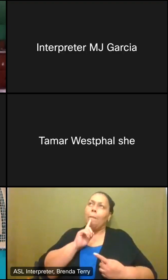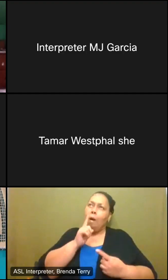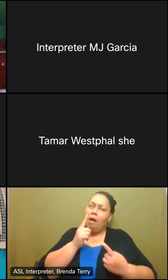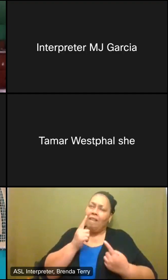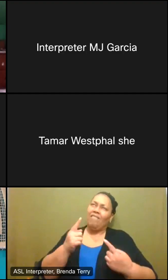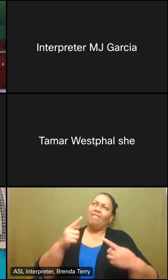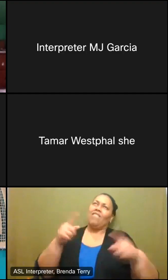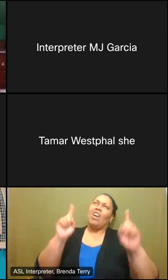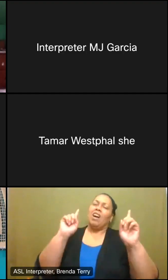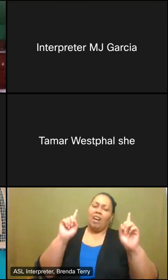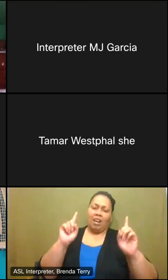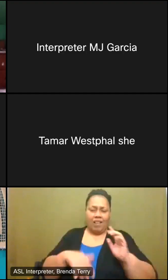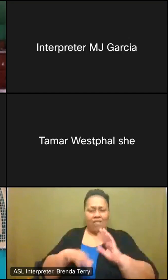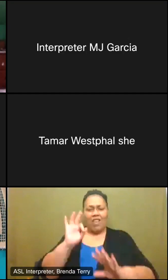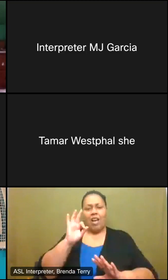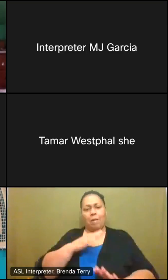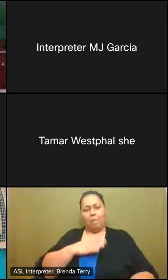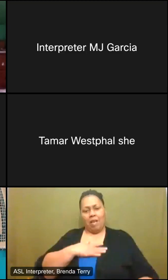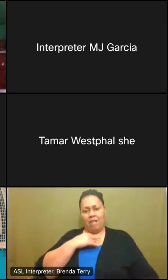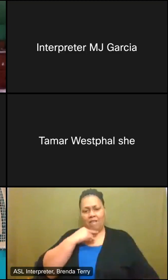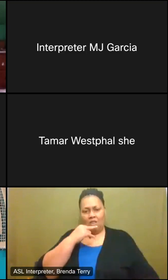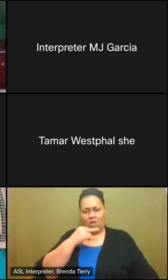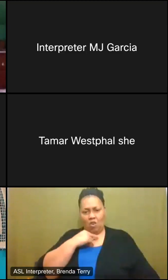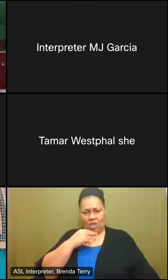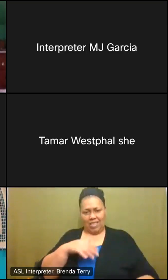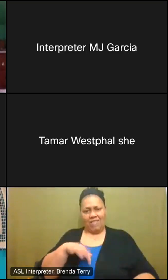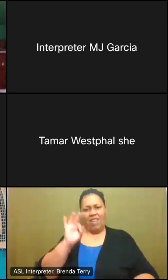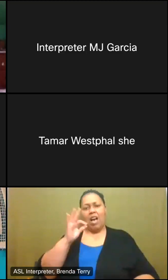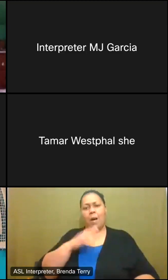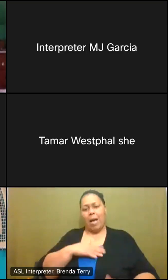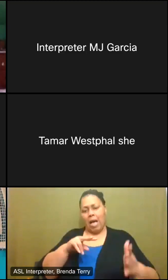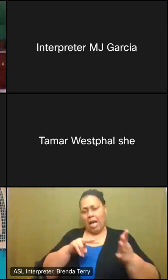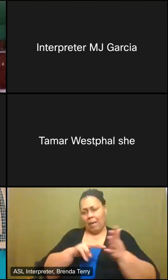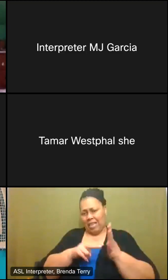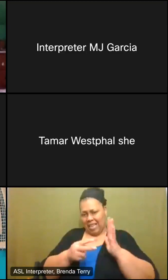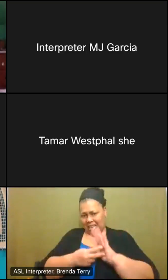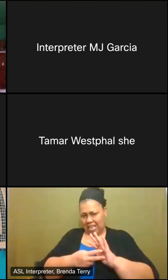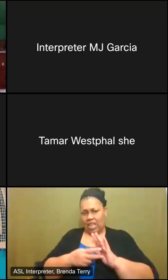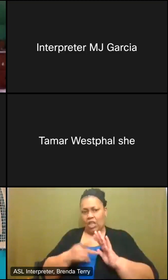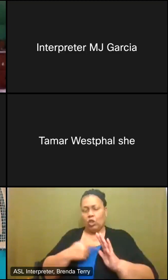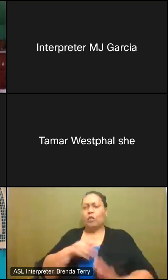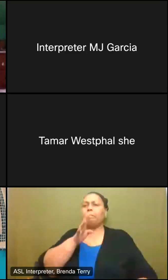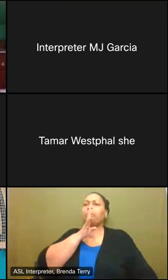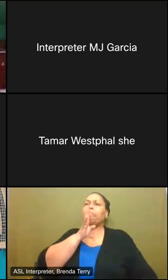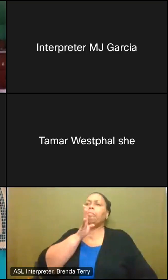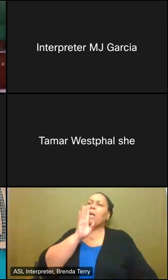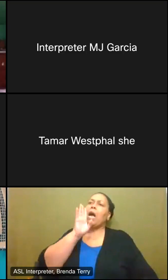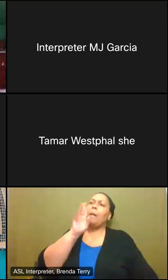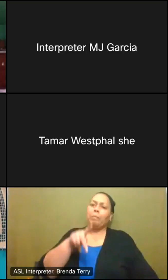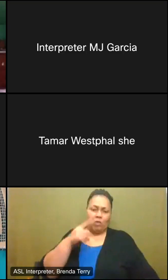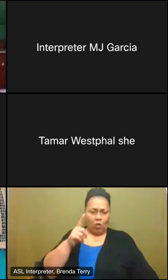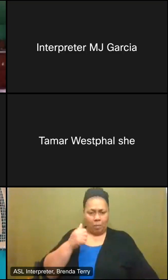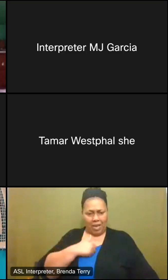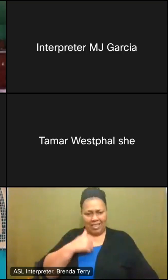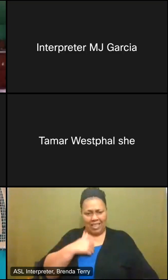voice, and I really found what it meant to speak up for myself and get answers.